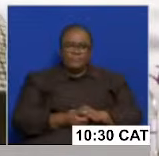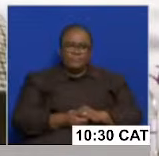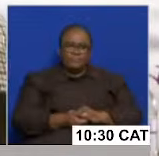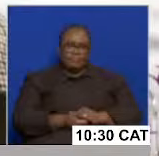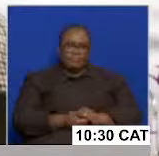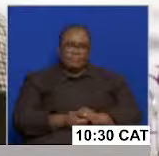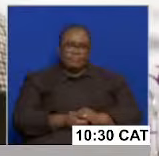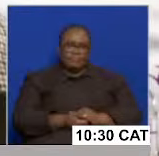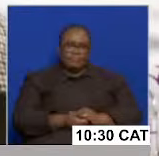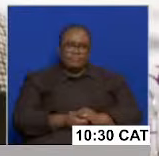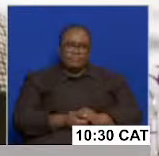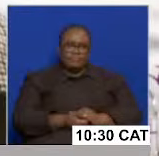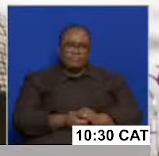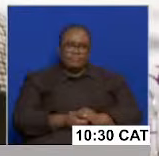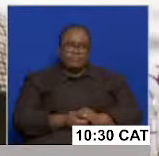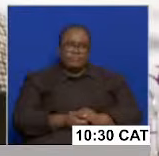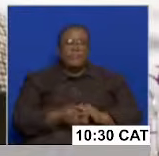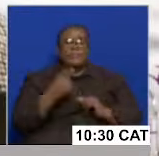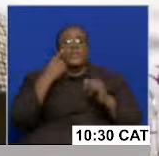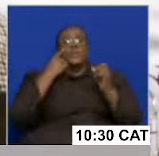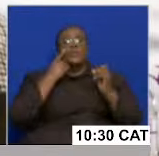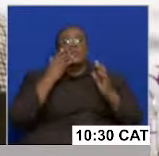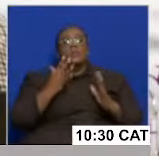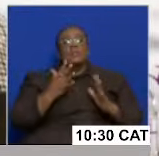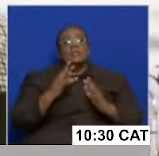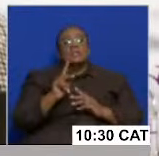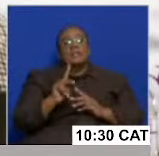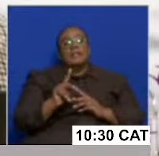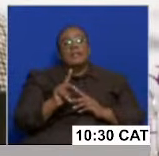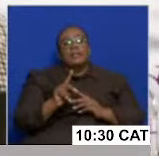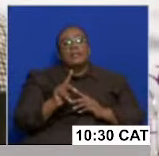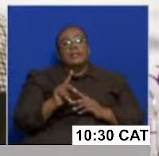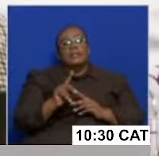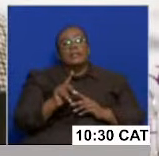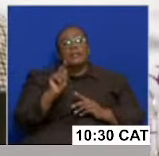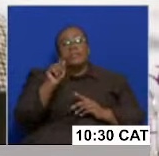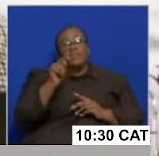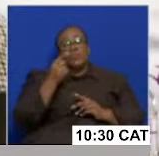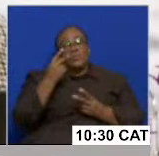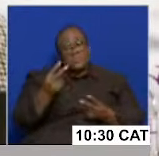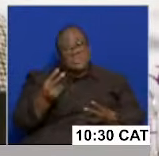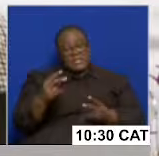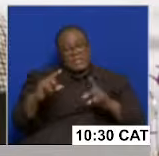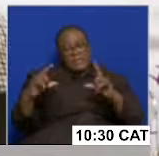Witness K, do you see the images on page 3?